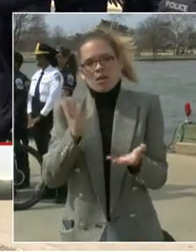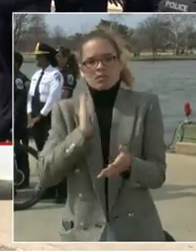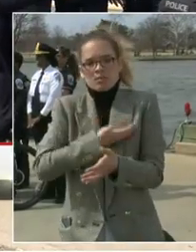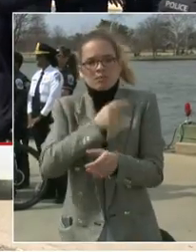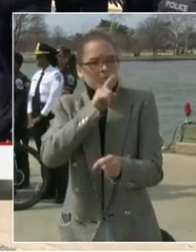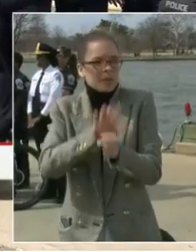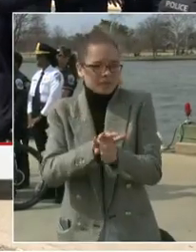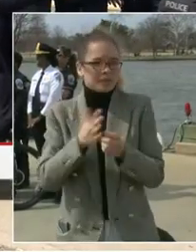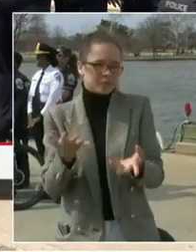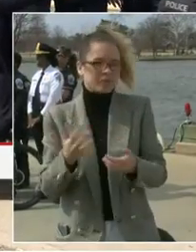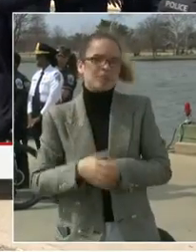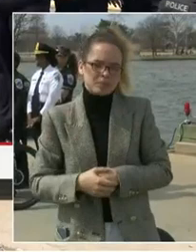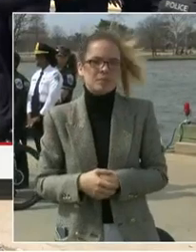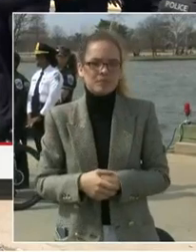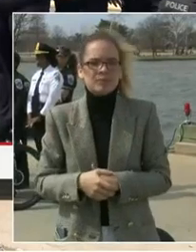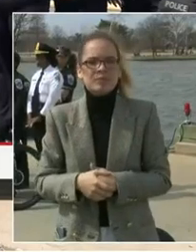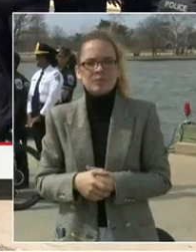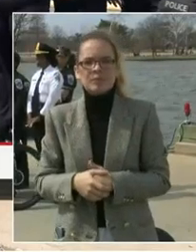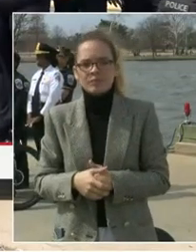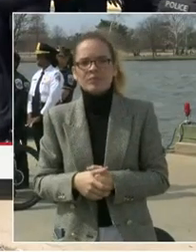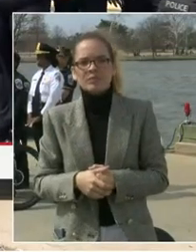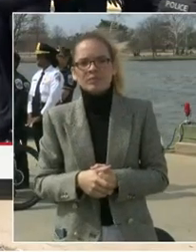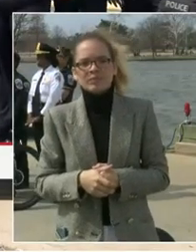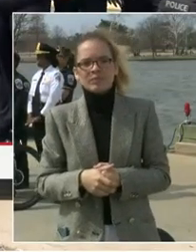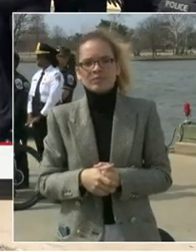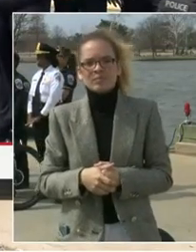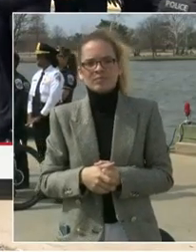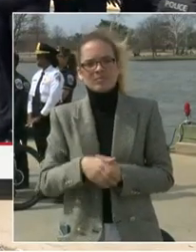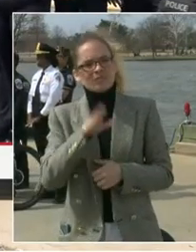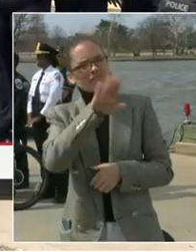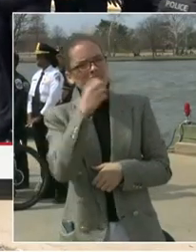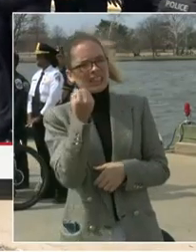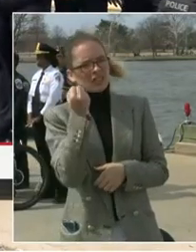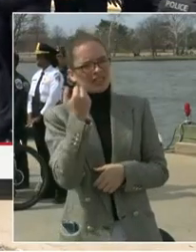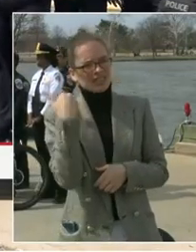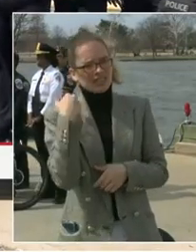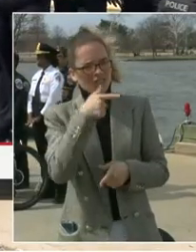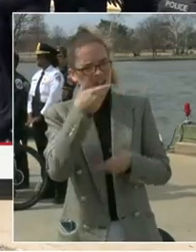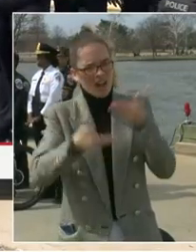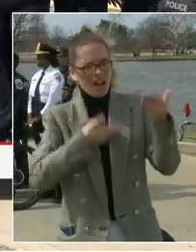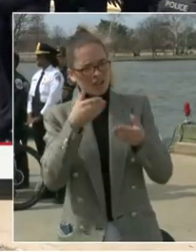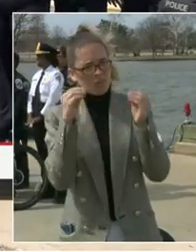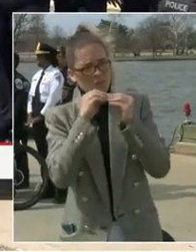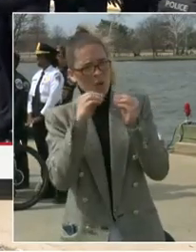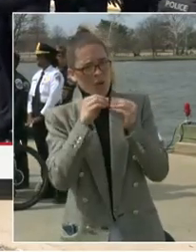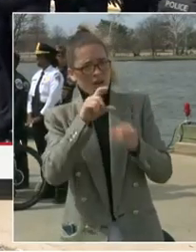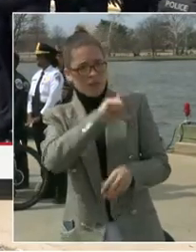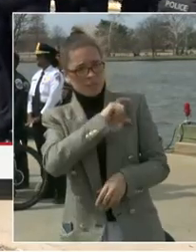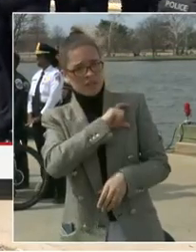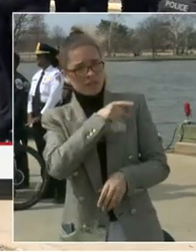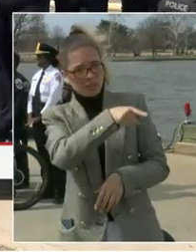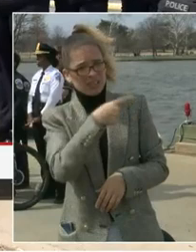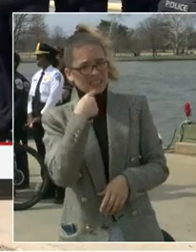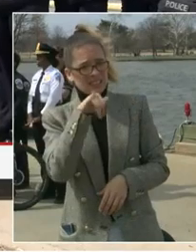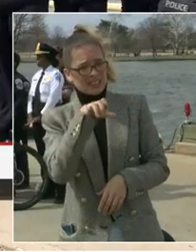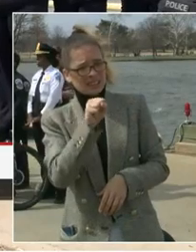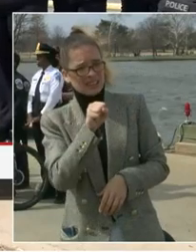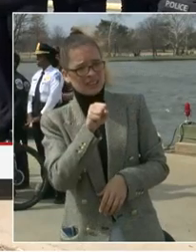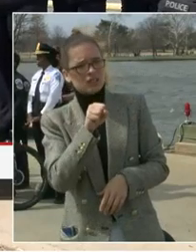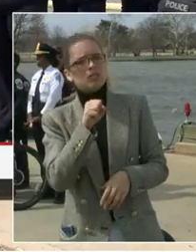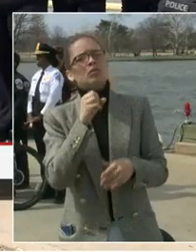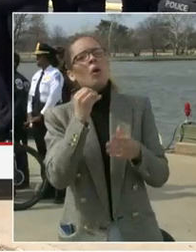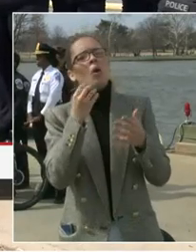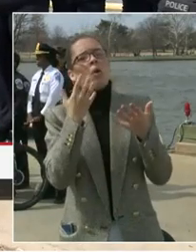Mayor, at a forum on Saturday, when asked if you supported hiring more police officers, you said yes. Two of the people at that